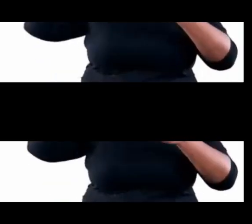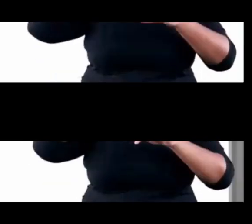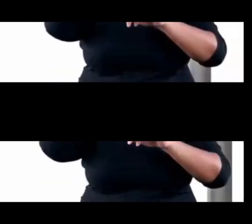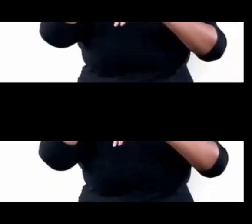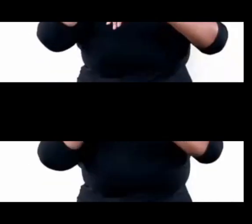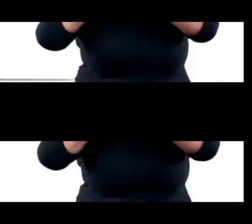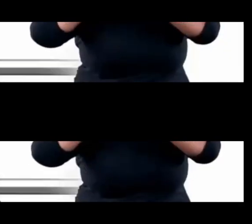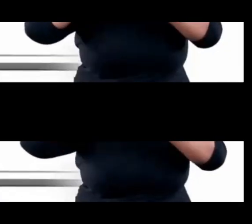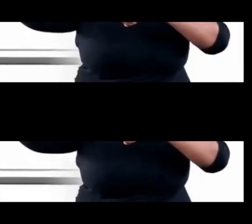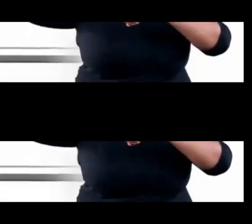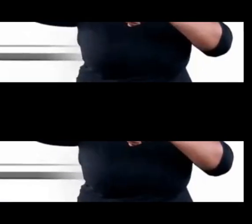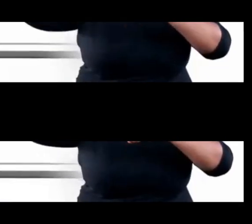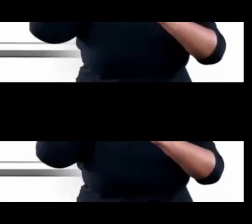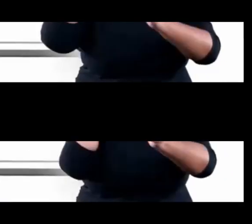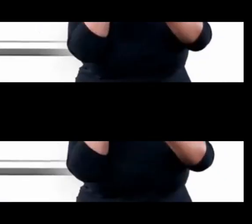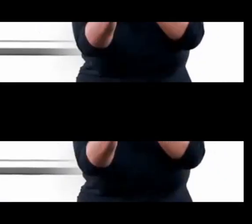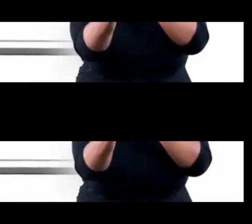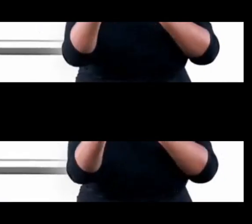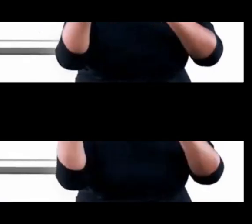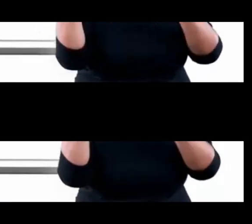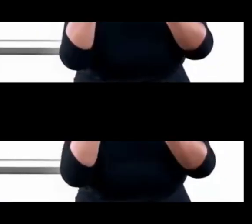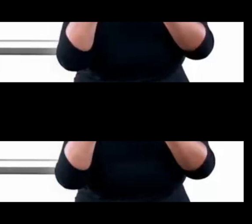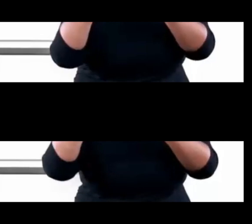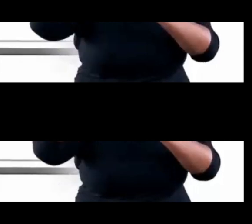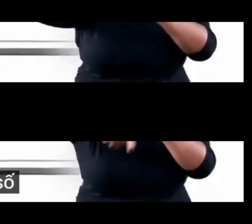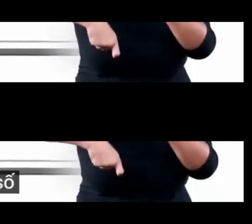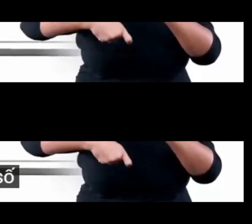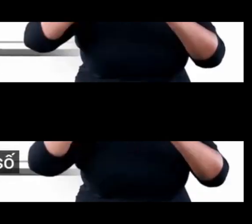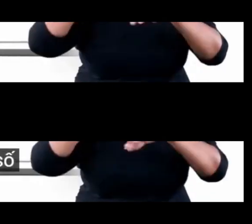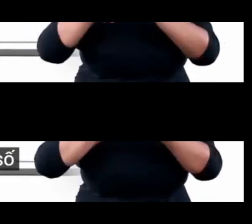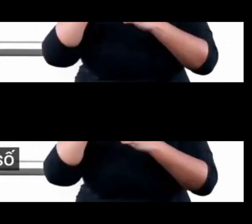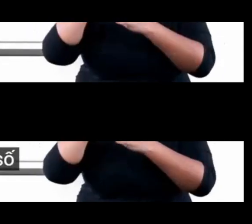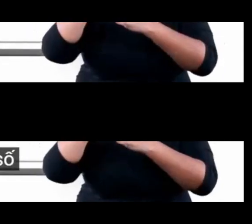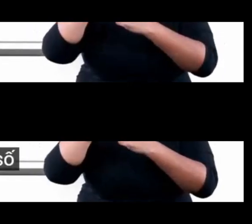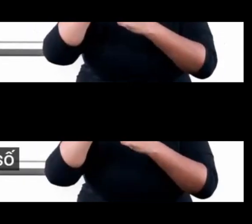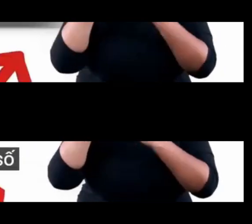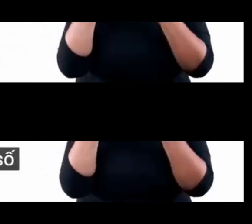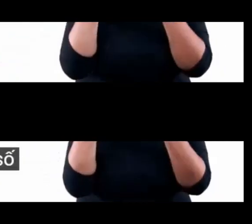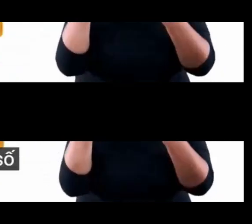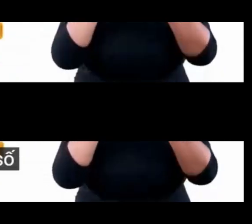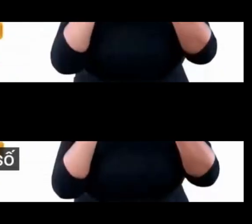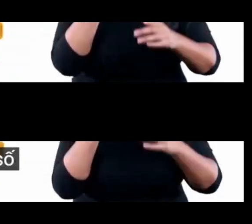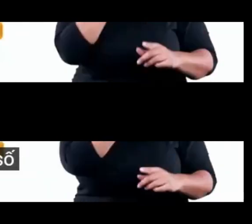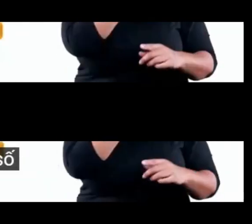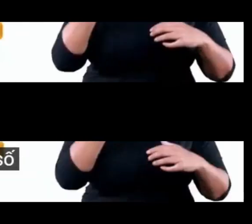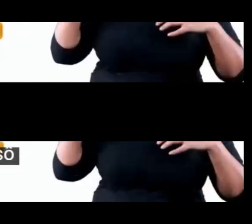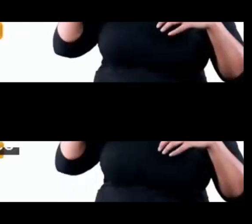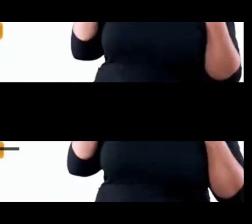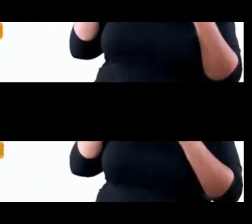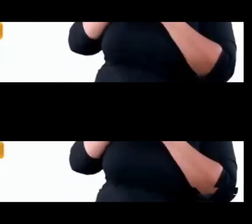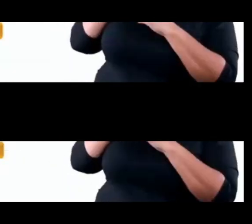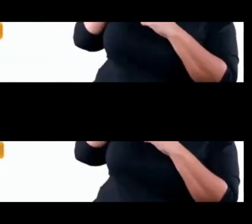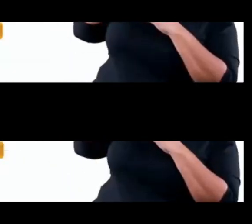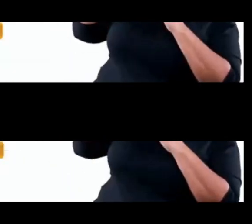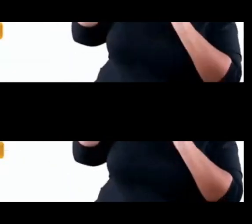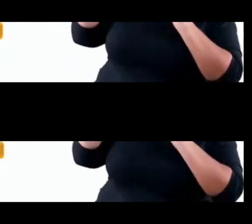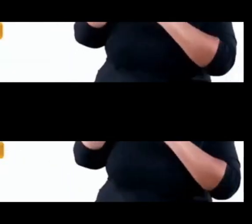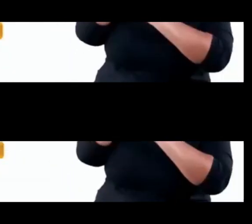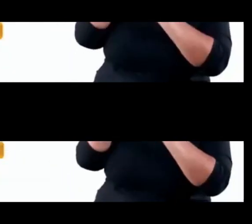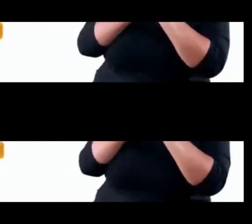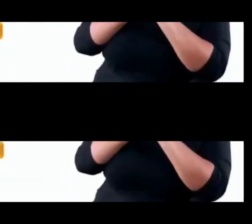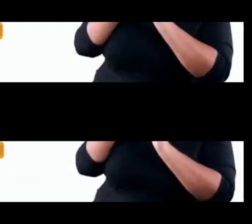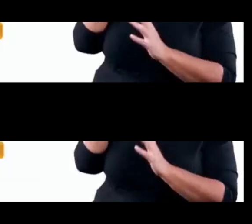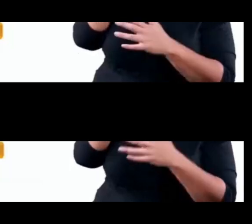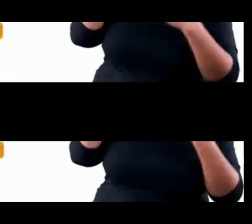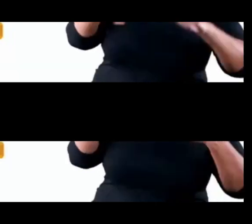British government had passed a law which taxed tea and some other things. The colonists were very angry with this law